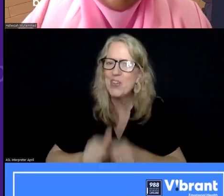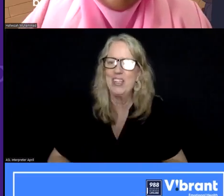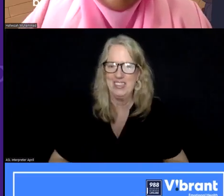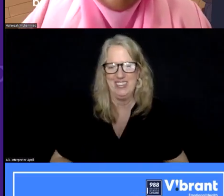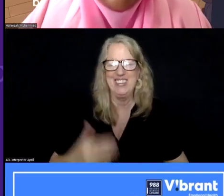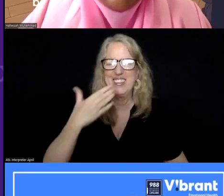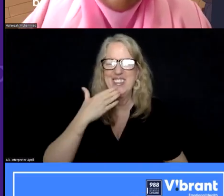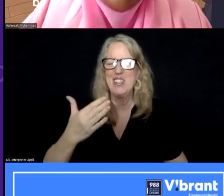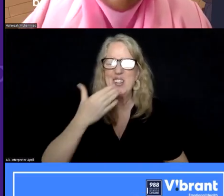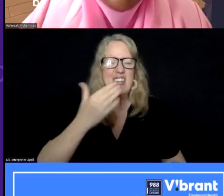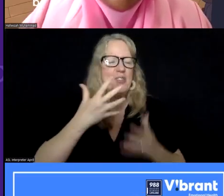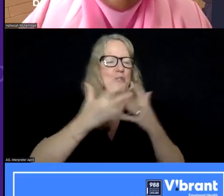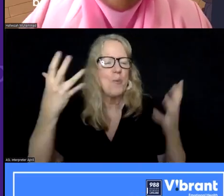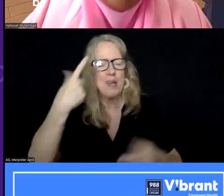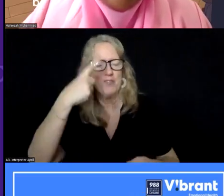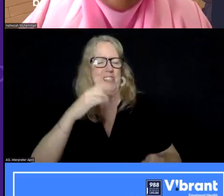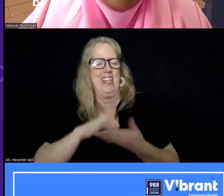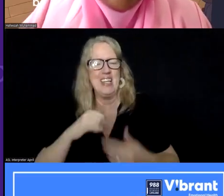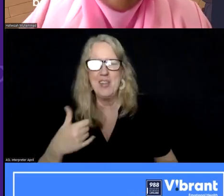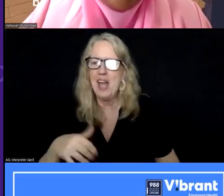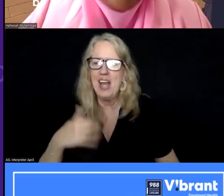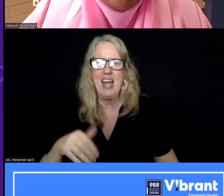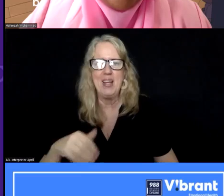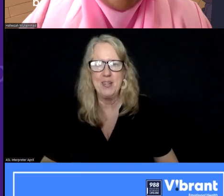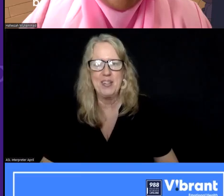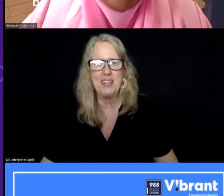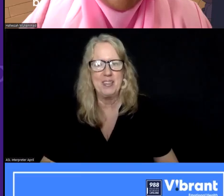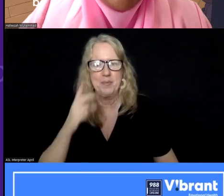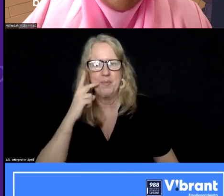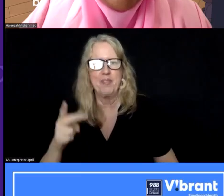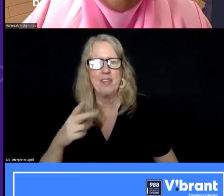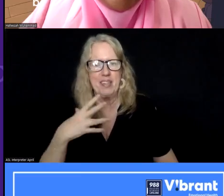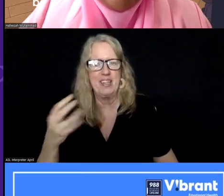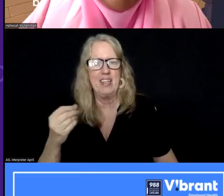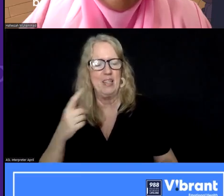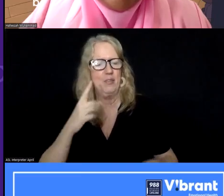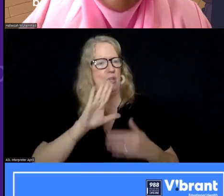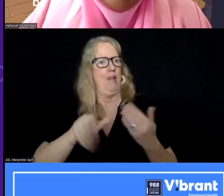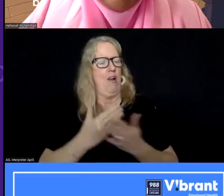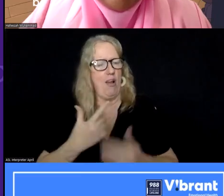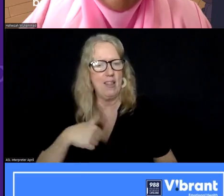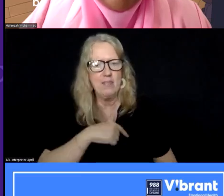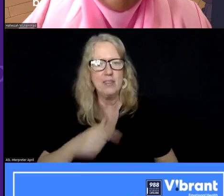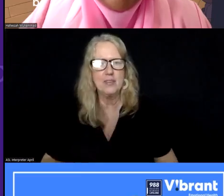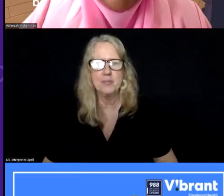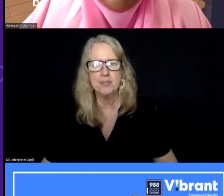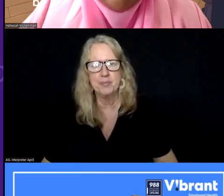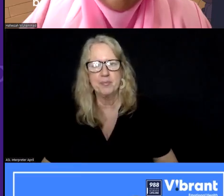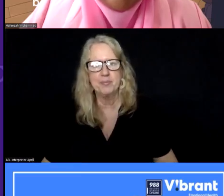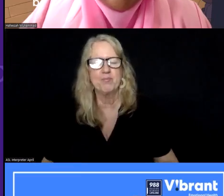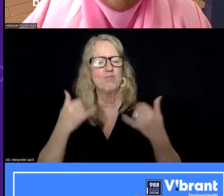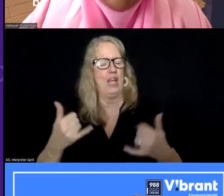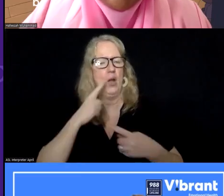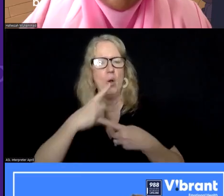Thank you so much, Hafeezah. That is, I think, the theme today. It's really taking all of us. I'm going to wrap this up.